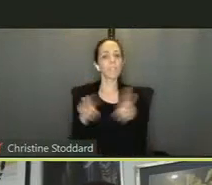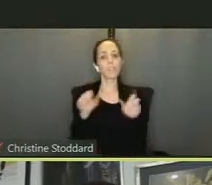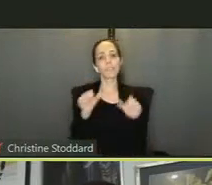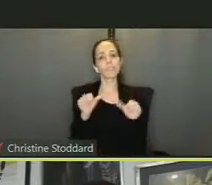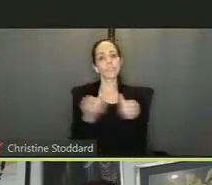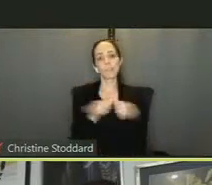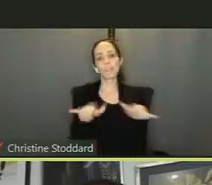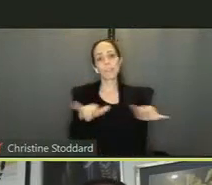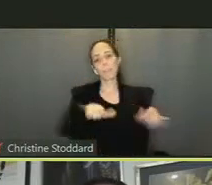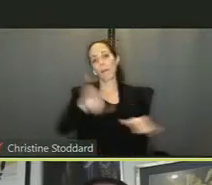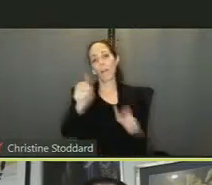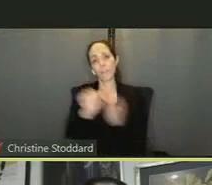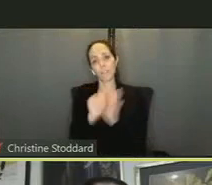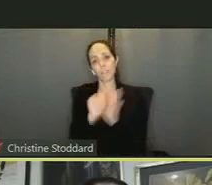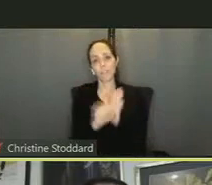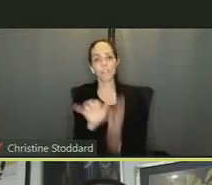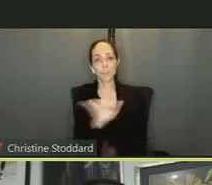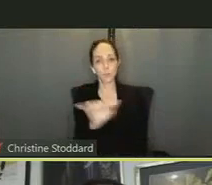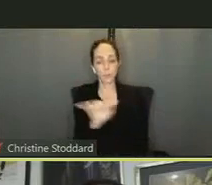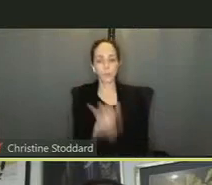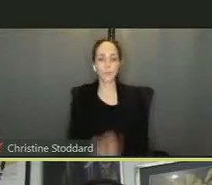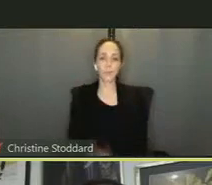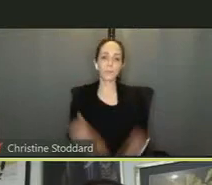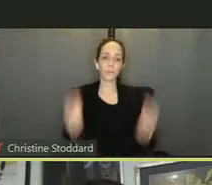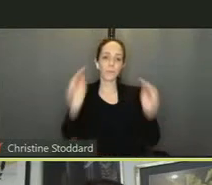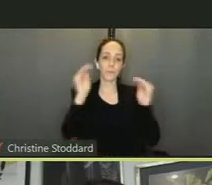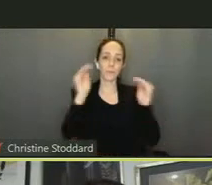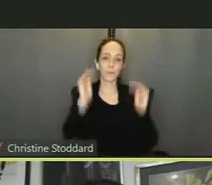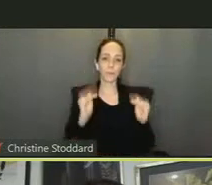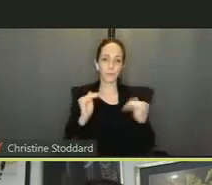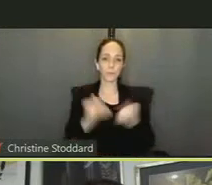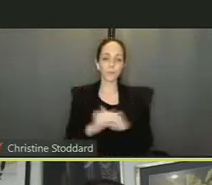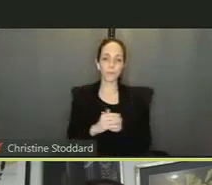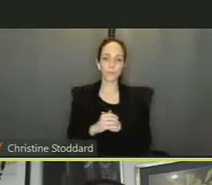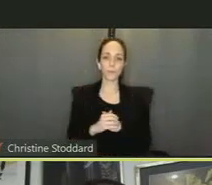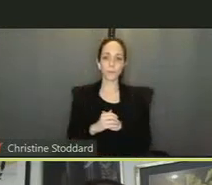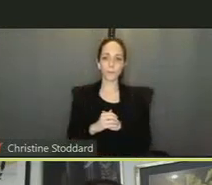country. Next slide, please.